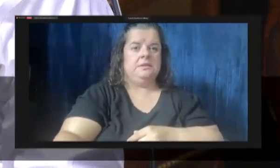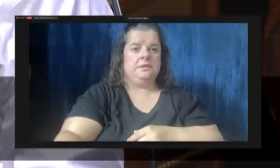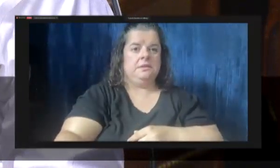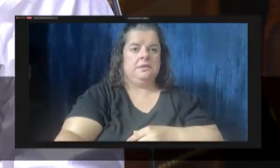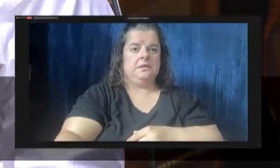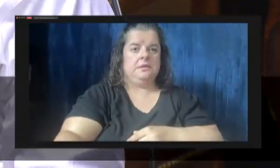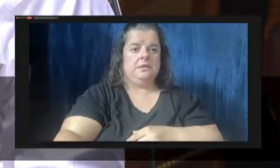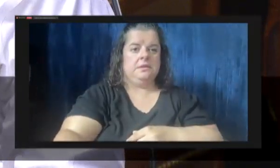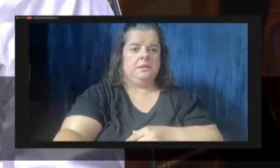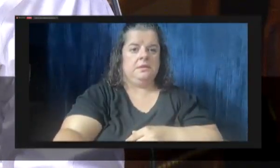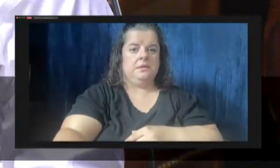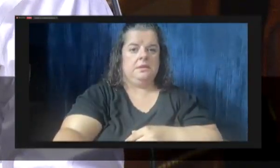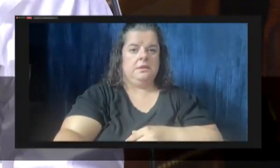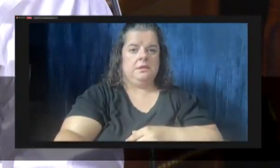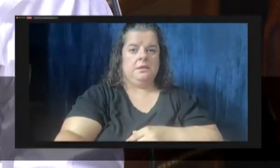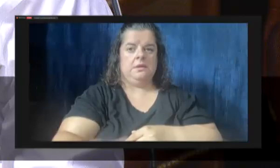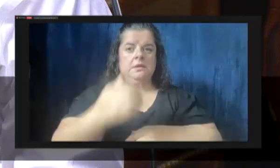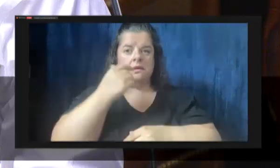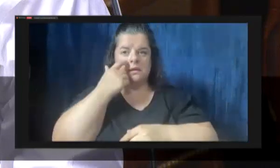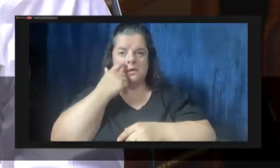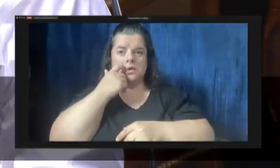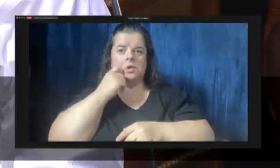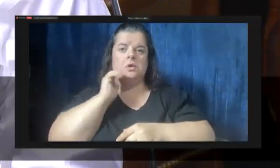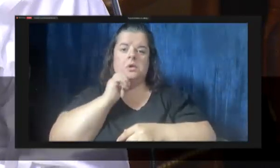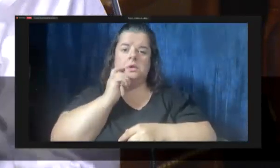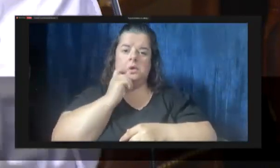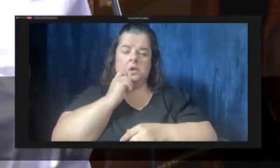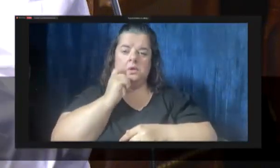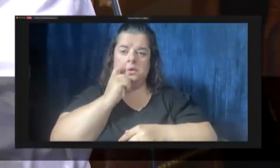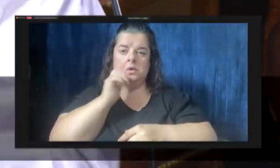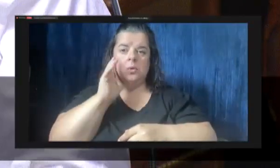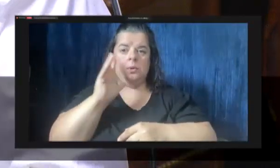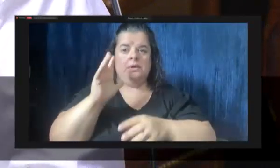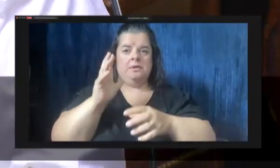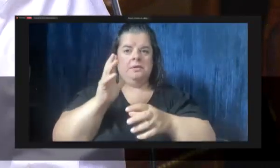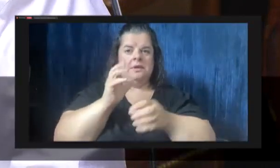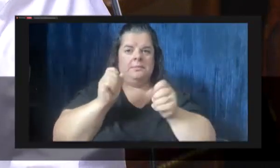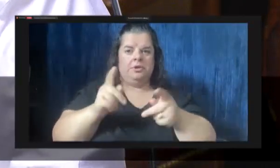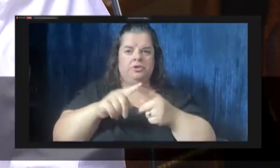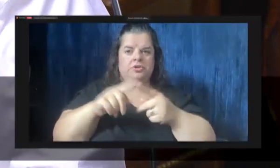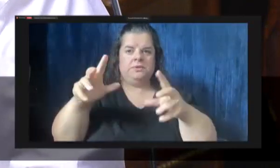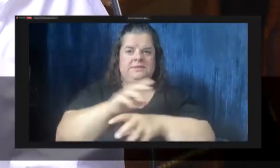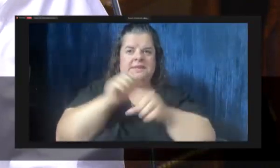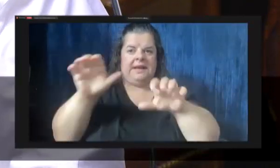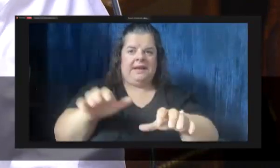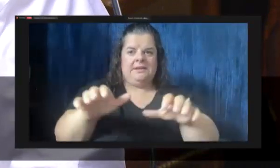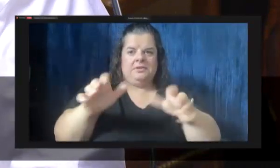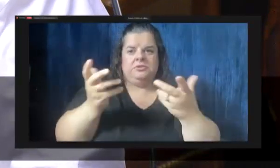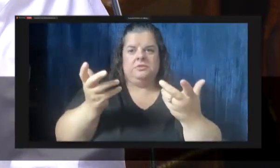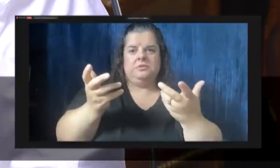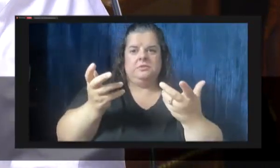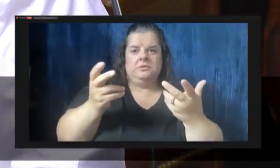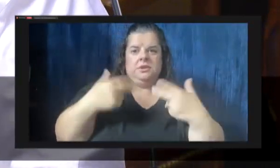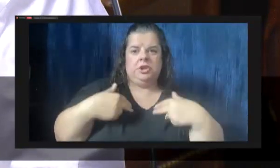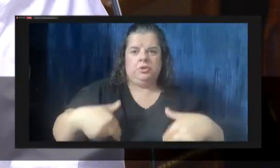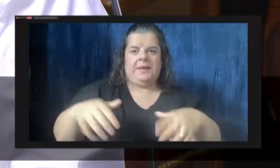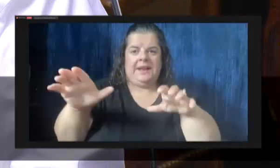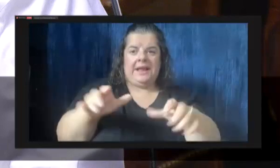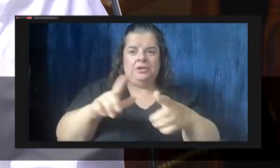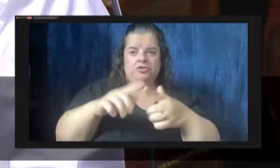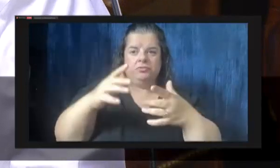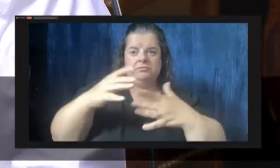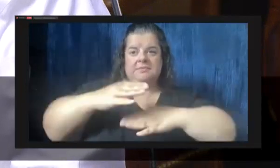comes to bring humane action to the, see, I'm getting emotional, bring humane action to the table to talk